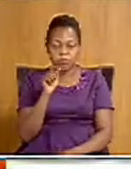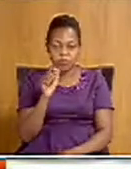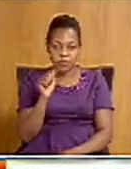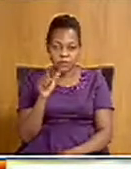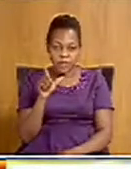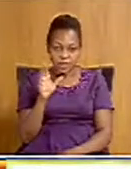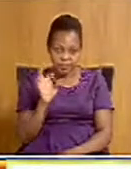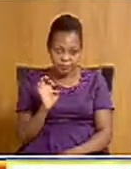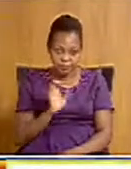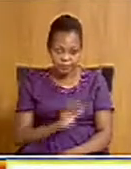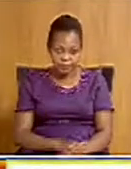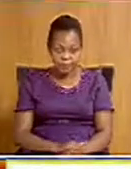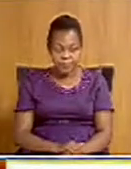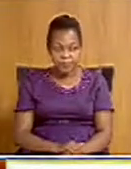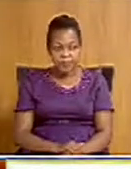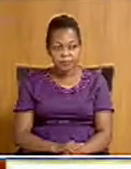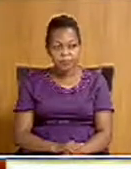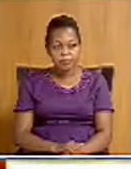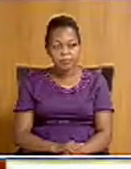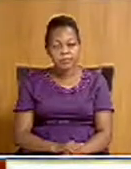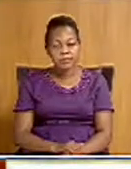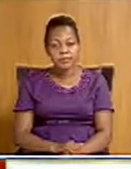Apart from Femi Rapport,